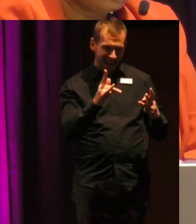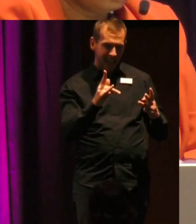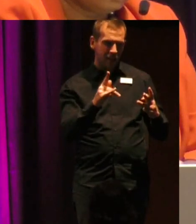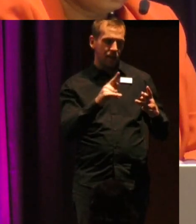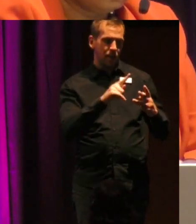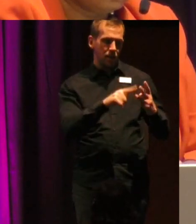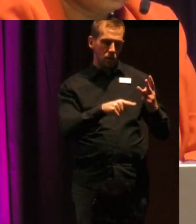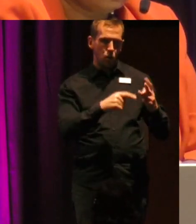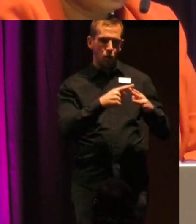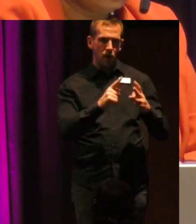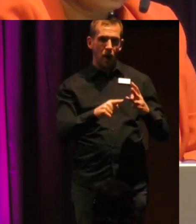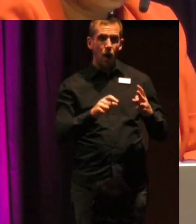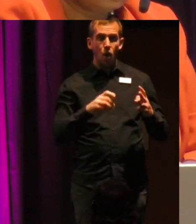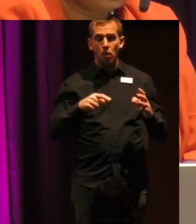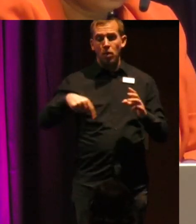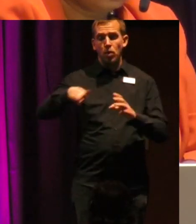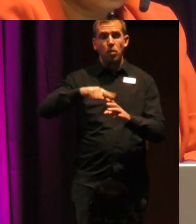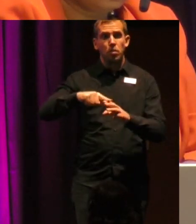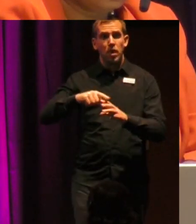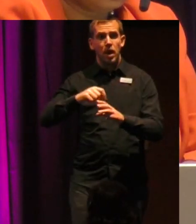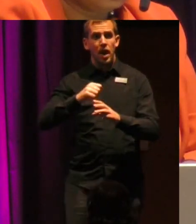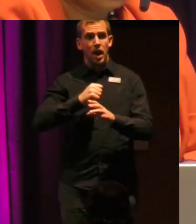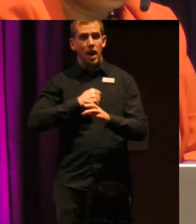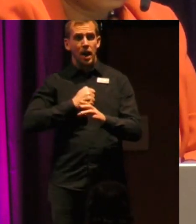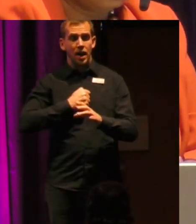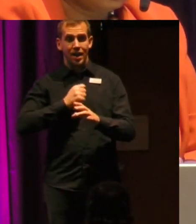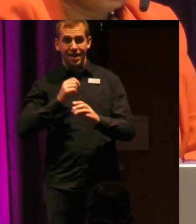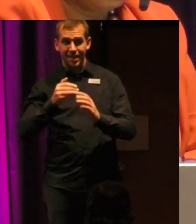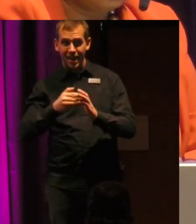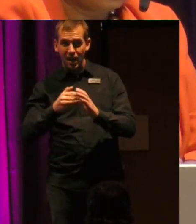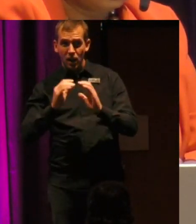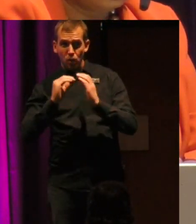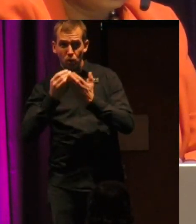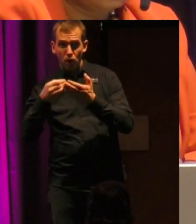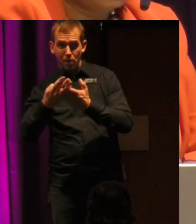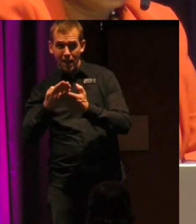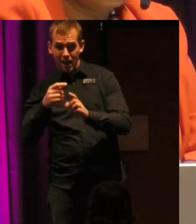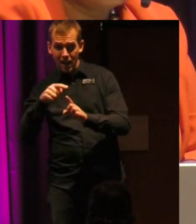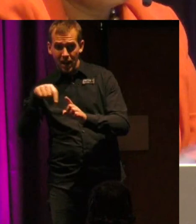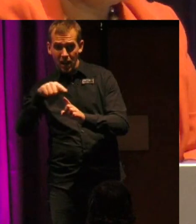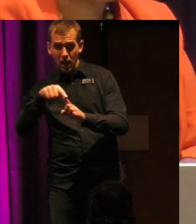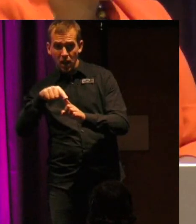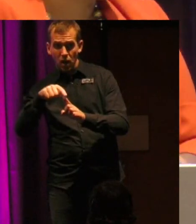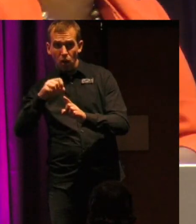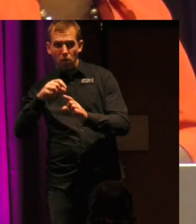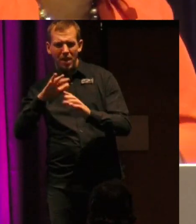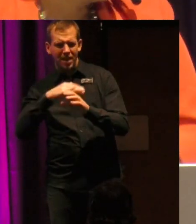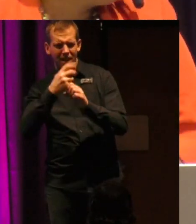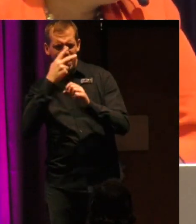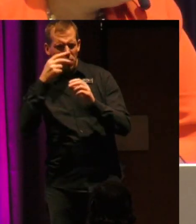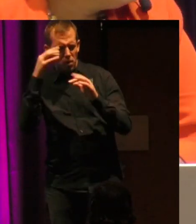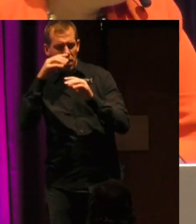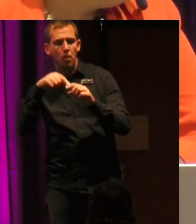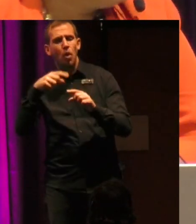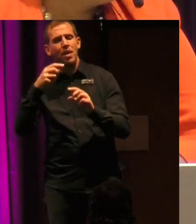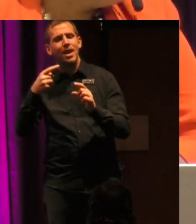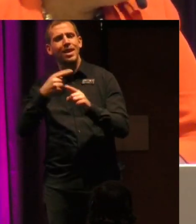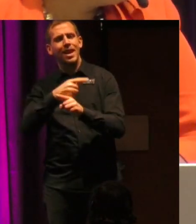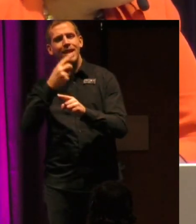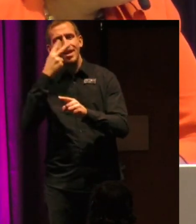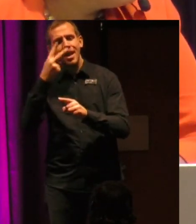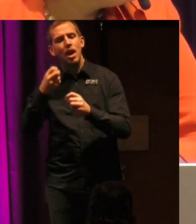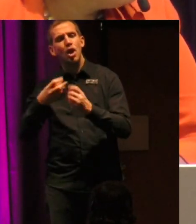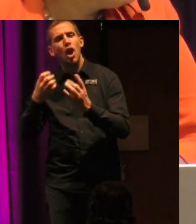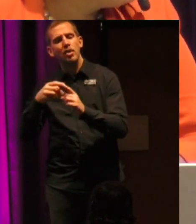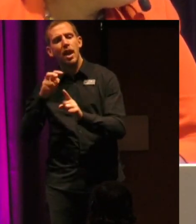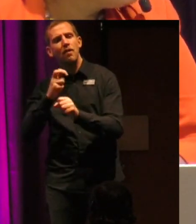platforms, if they just see possibilities instead of just seeing problems all the time and just saying, oh, this is